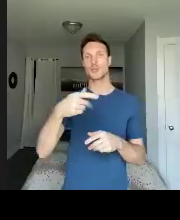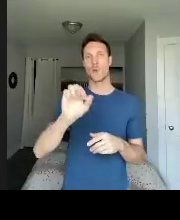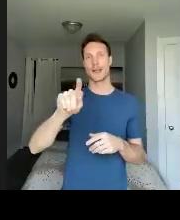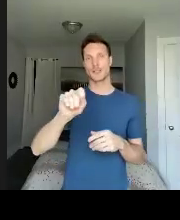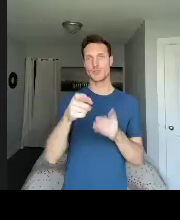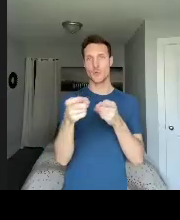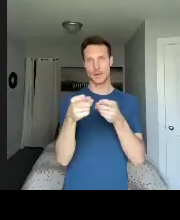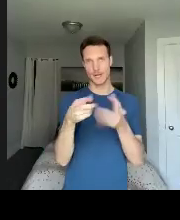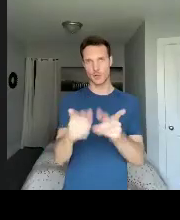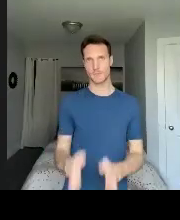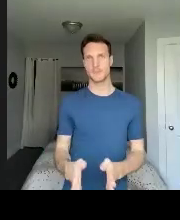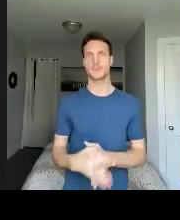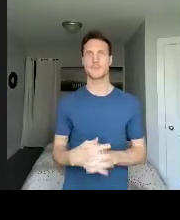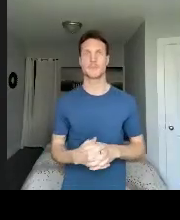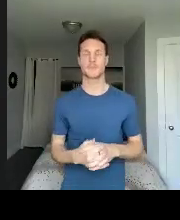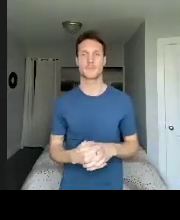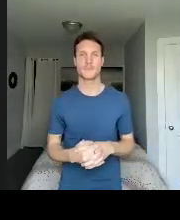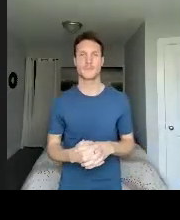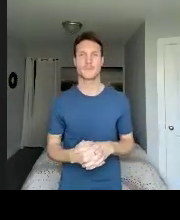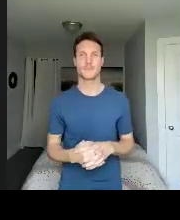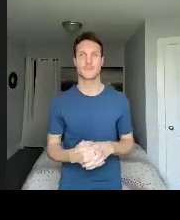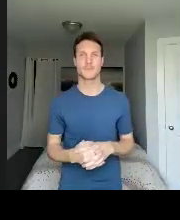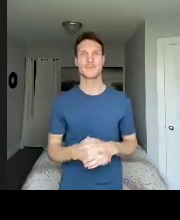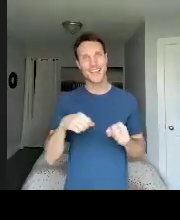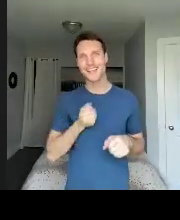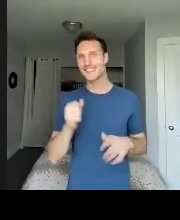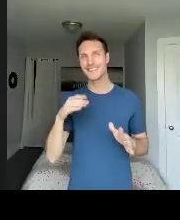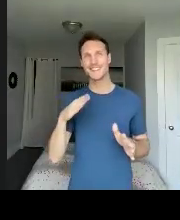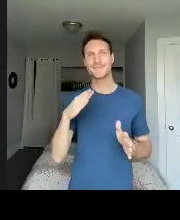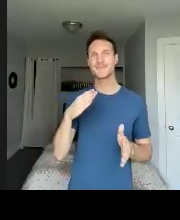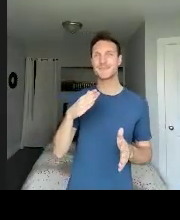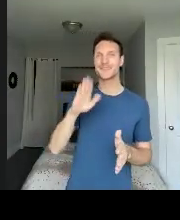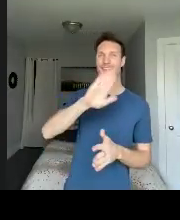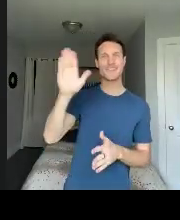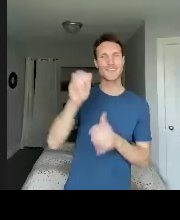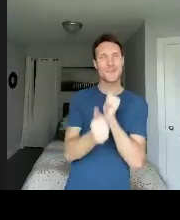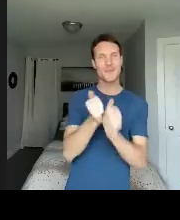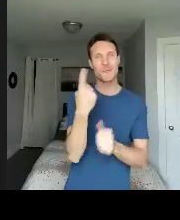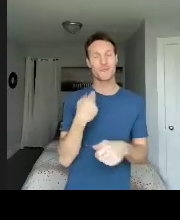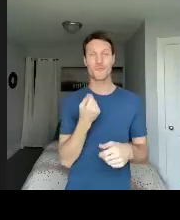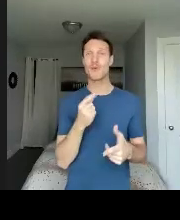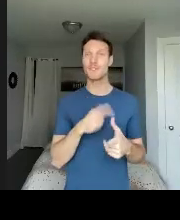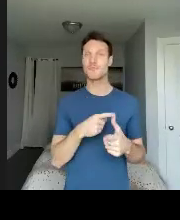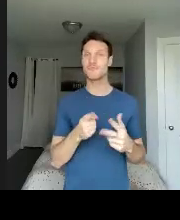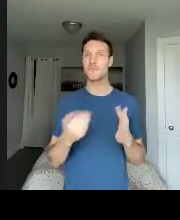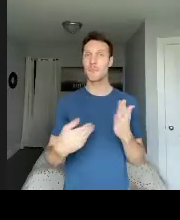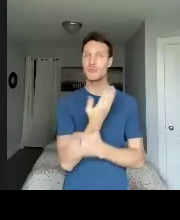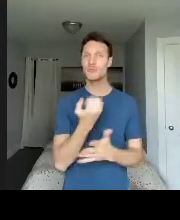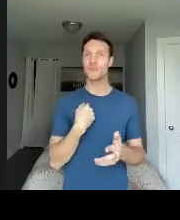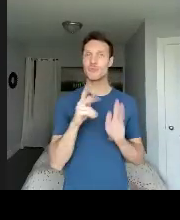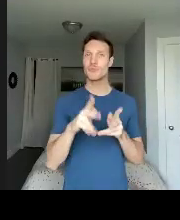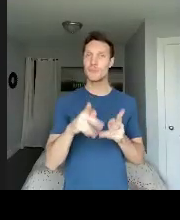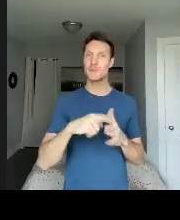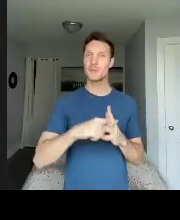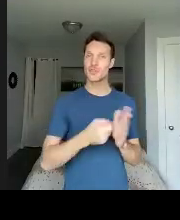updates? Yeah, absolutely. Hello, everybody. So we have a couple new hires on the HCBS side for